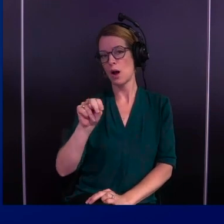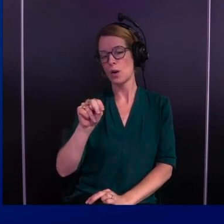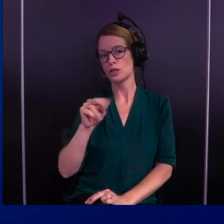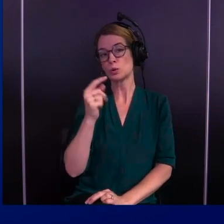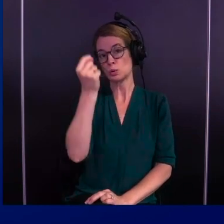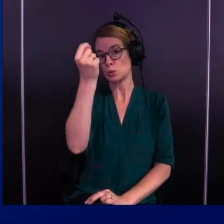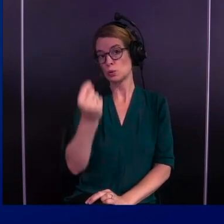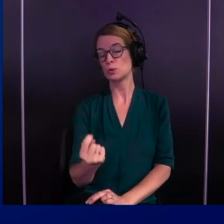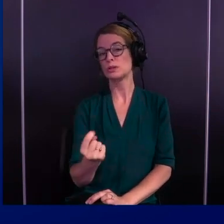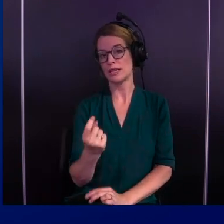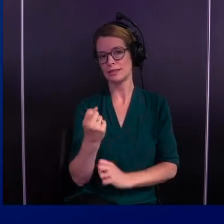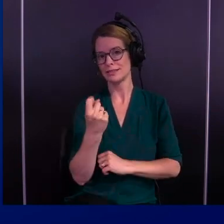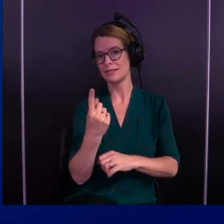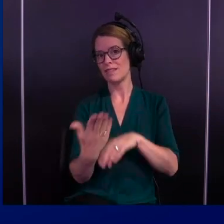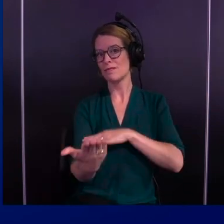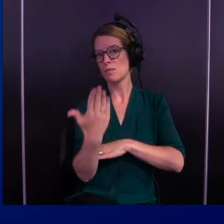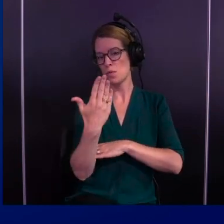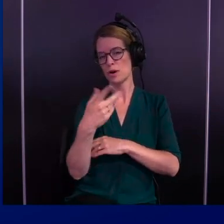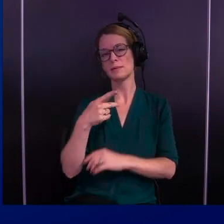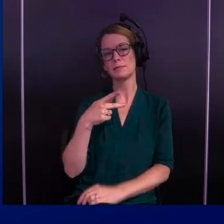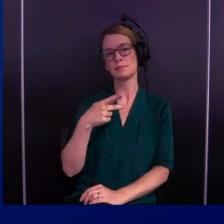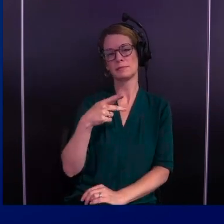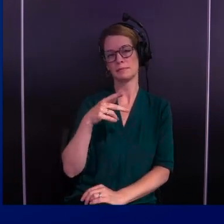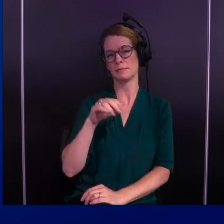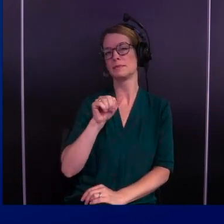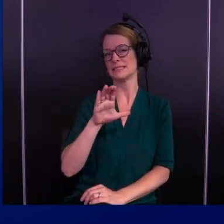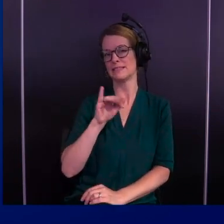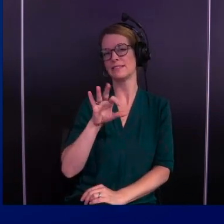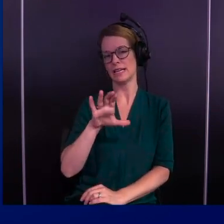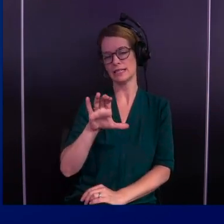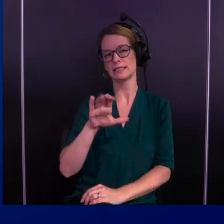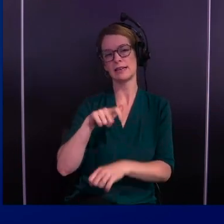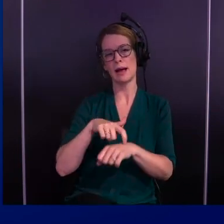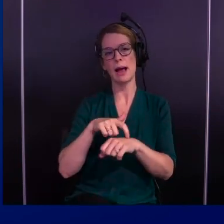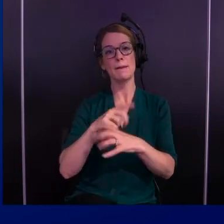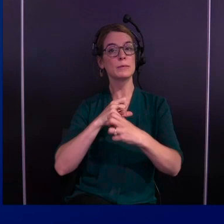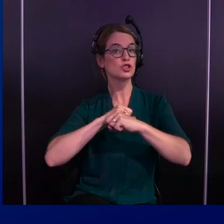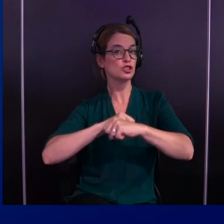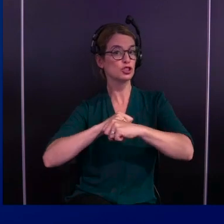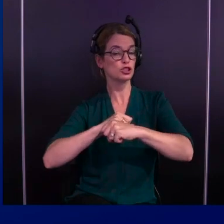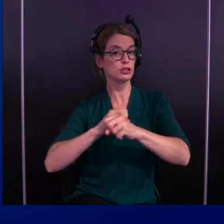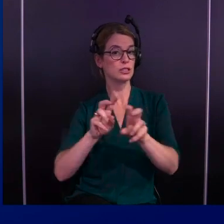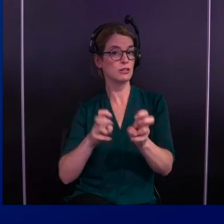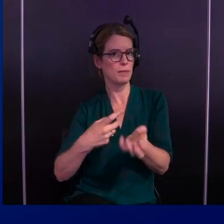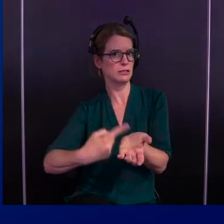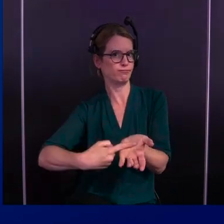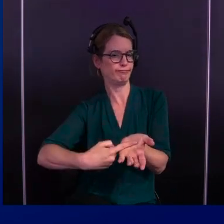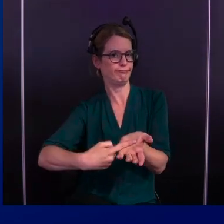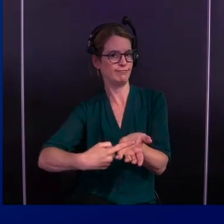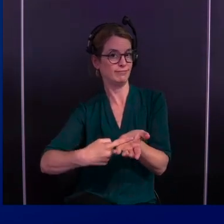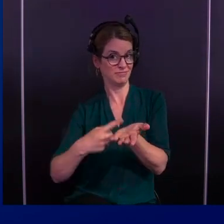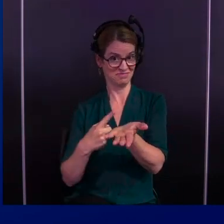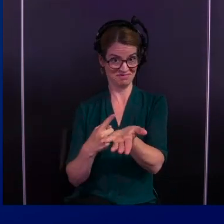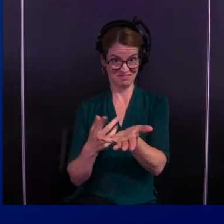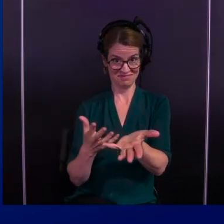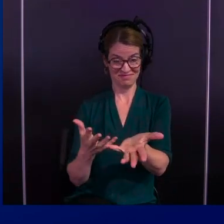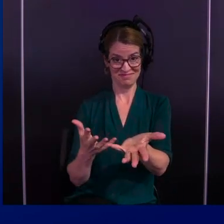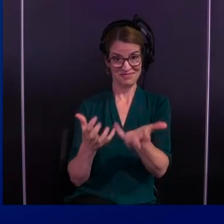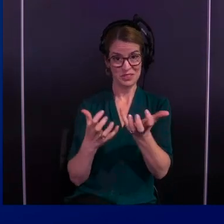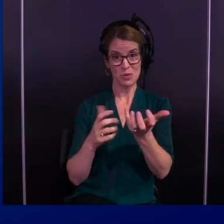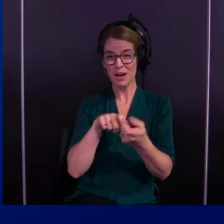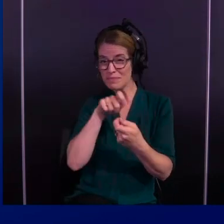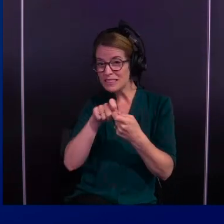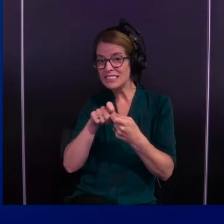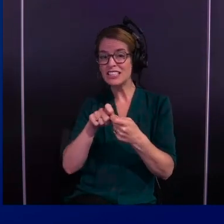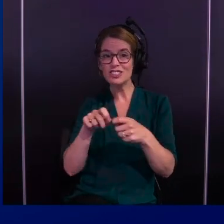Pacific time, where we'll talk about different security topics. And if you want to hear a particular security topic, holler at me.